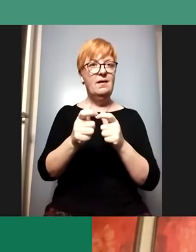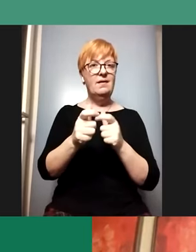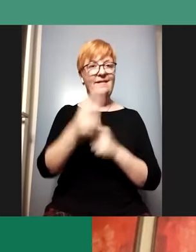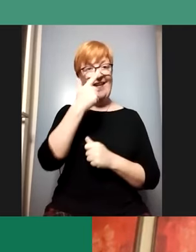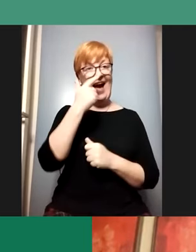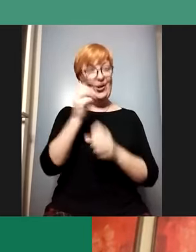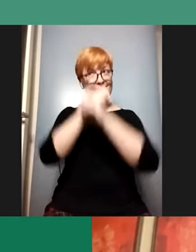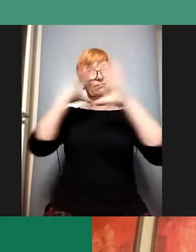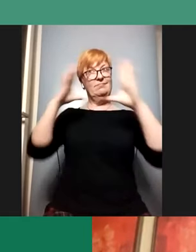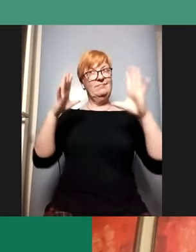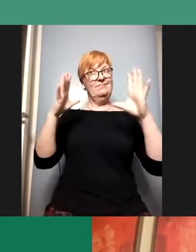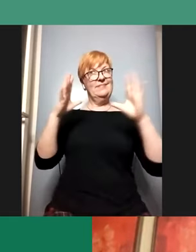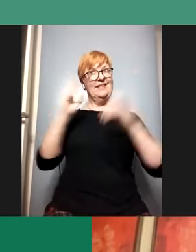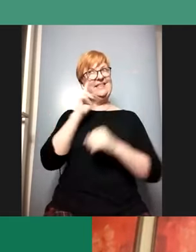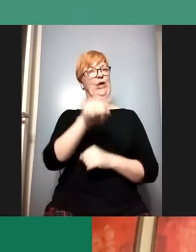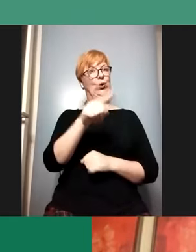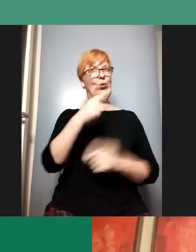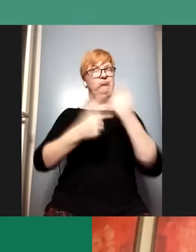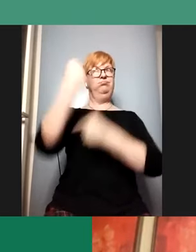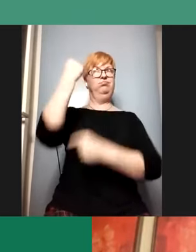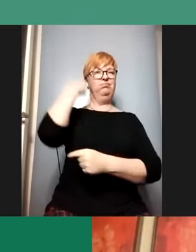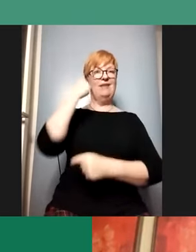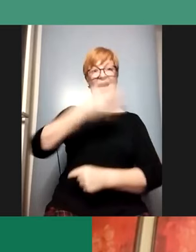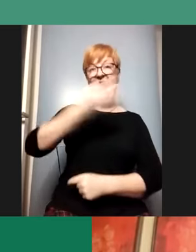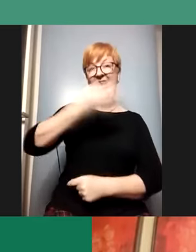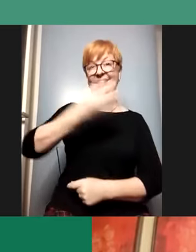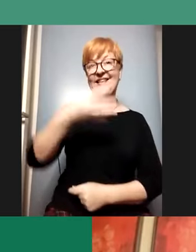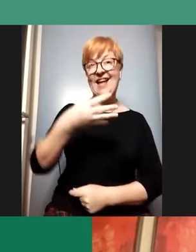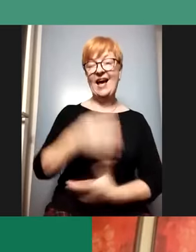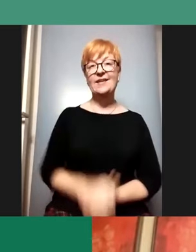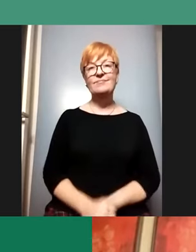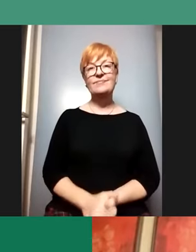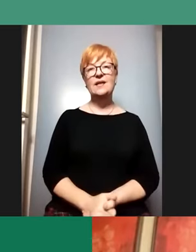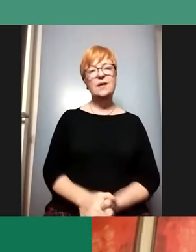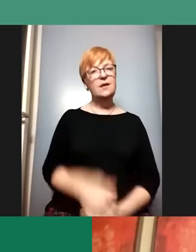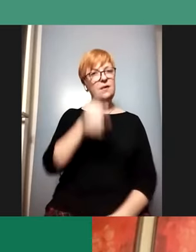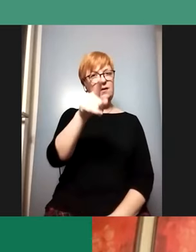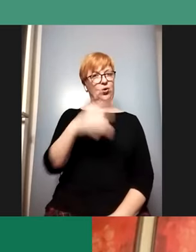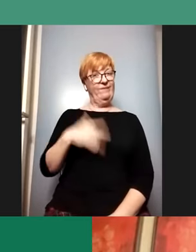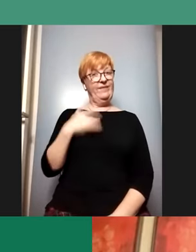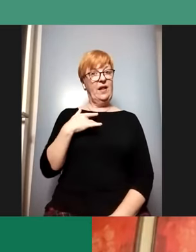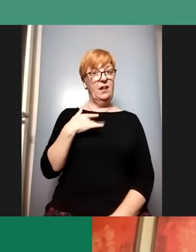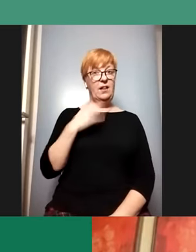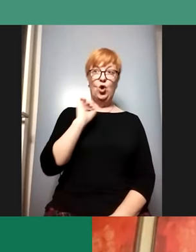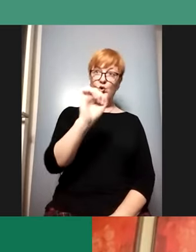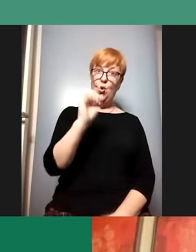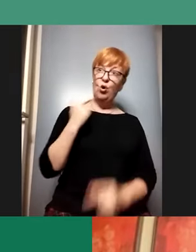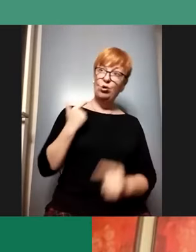sense, you know, in 1989, and kind of, I guess, would you say that your journey here has